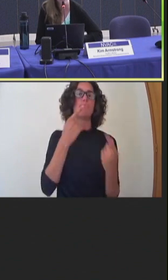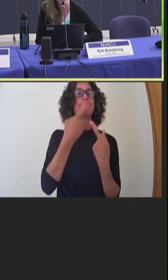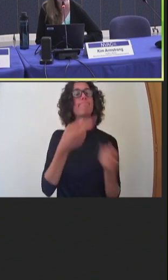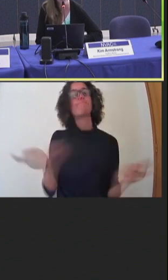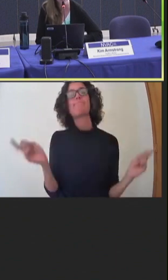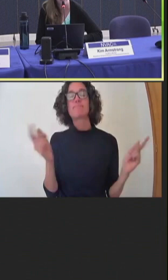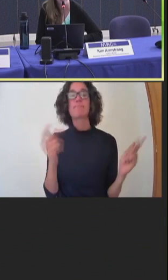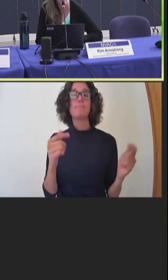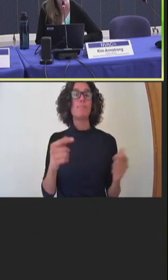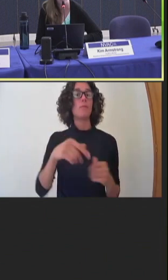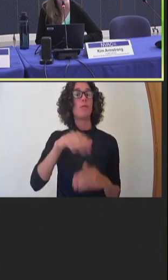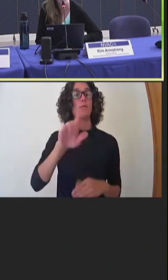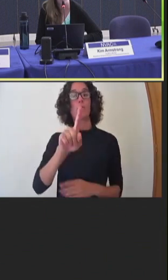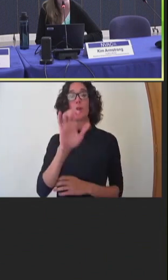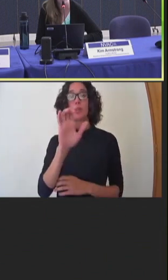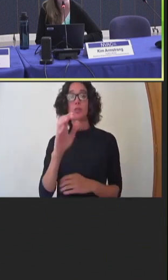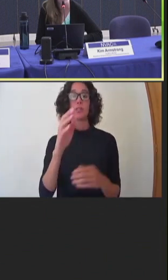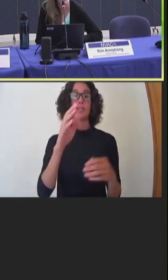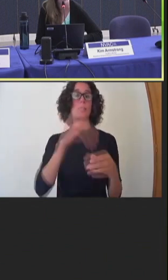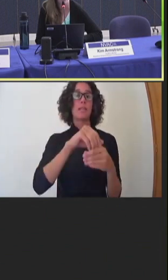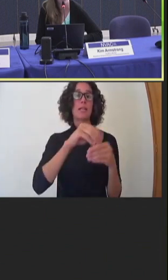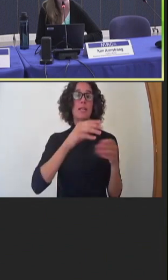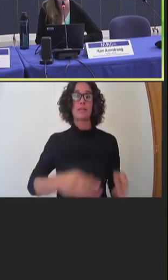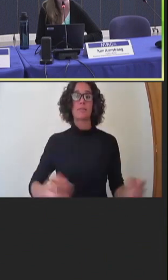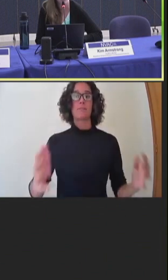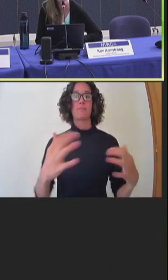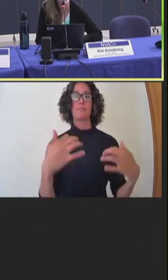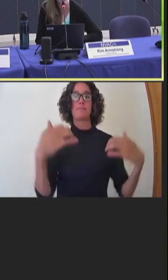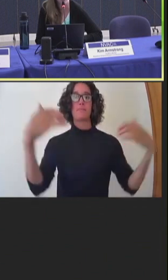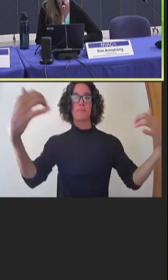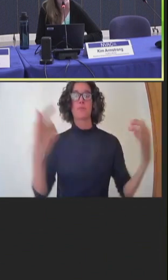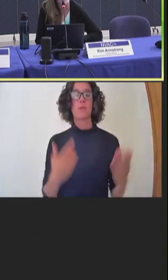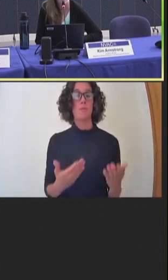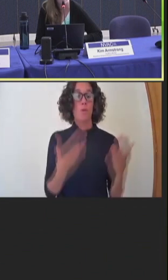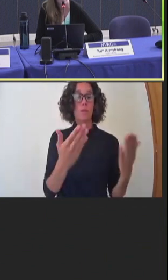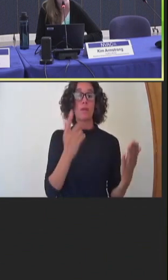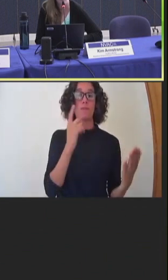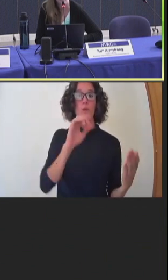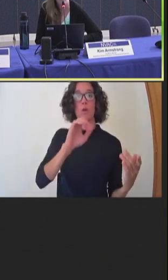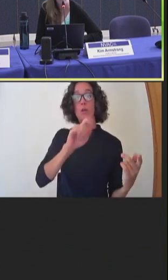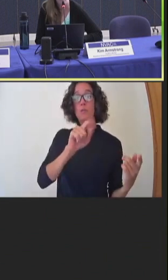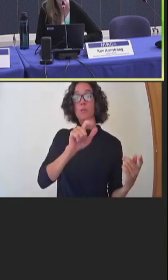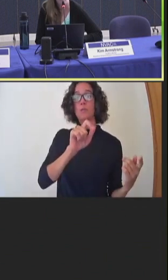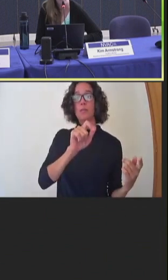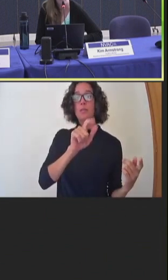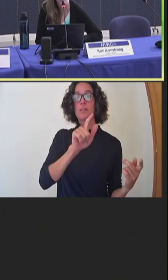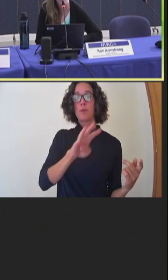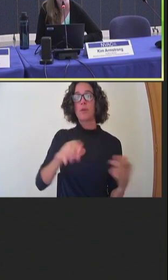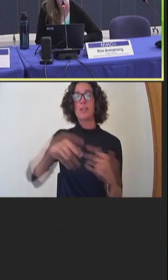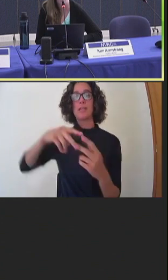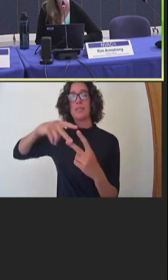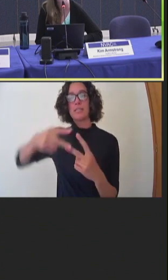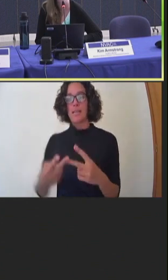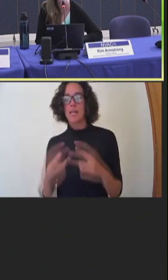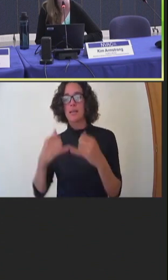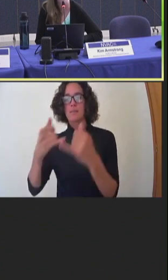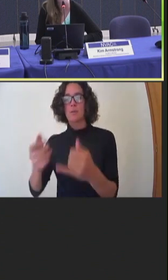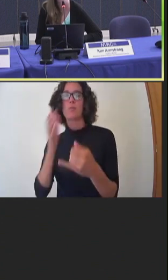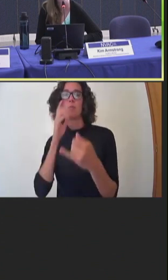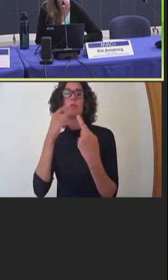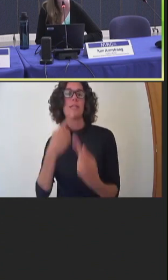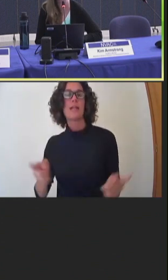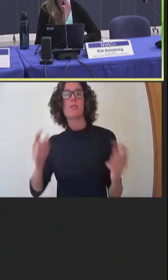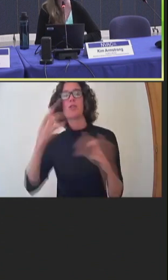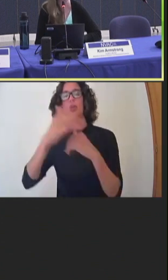100 attendees. The proposals for phase 1 are due in October 2024, and the second prize challenge is anticipated to be announced in early